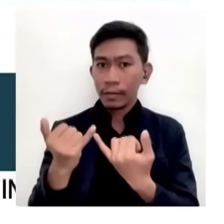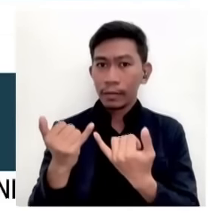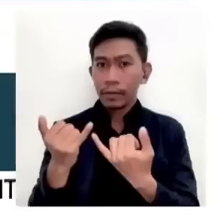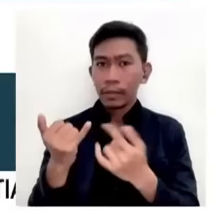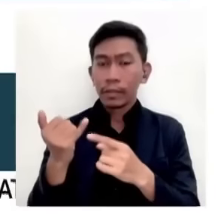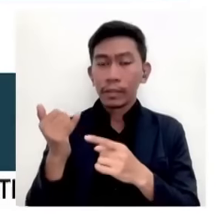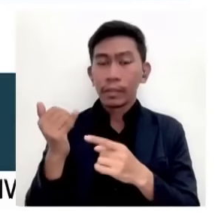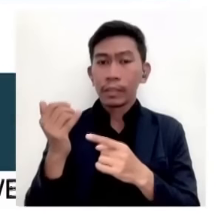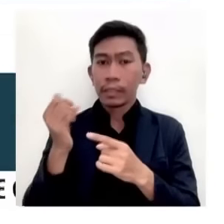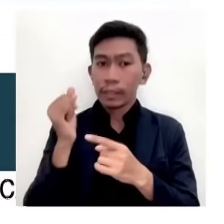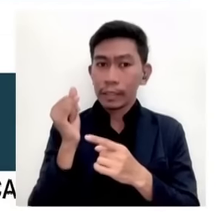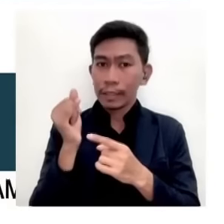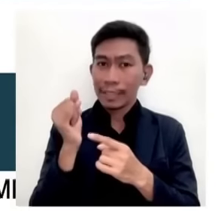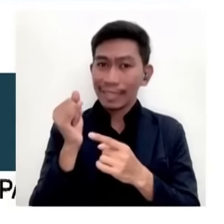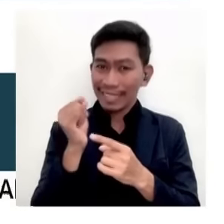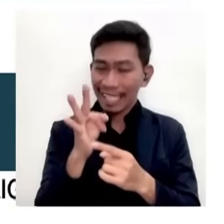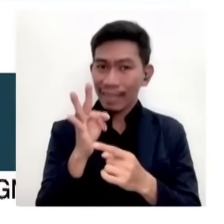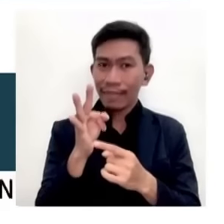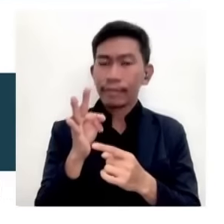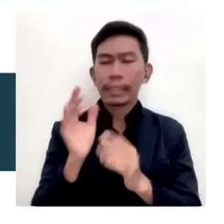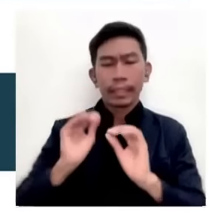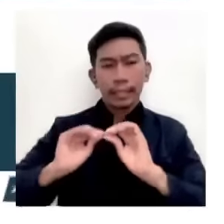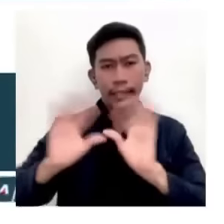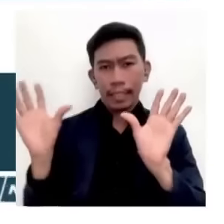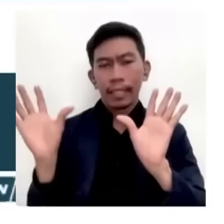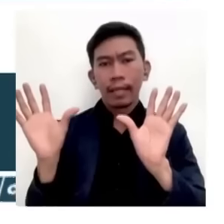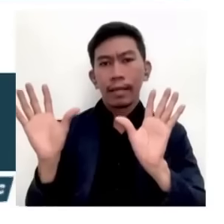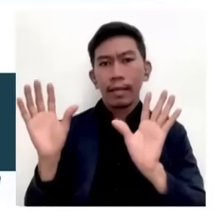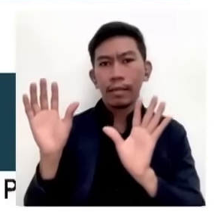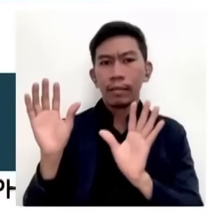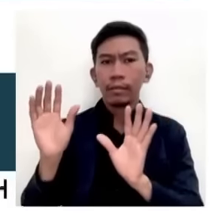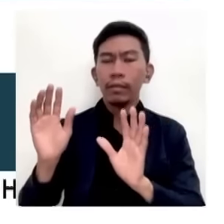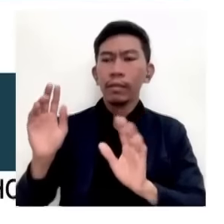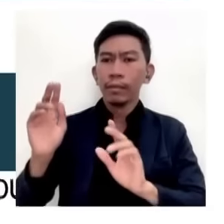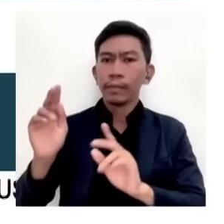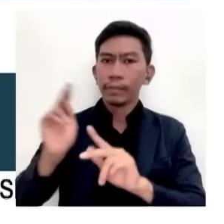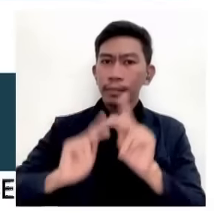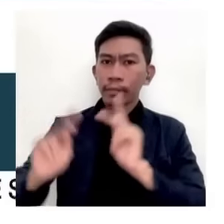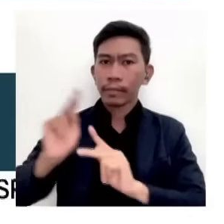it is already concrete that PI is already